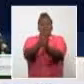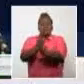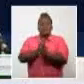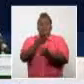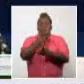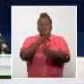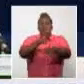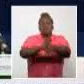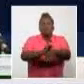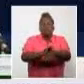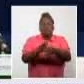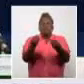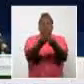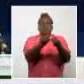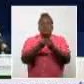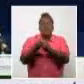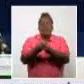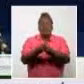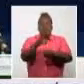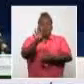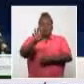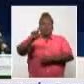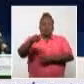1,703 cases confirmed in Cuba,